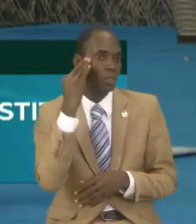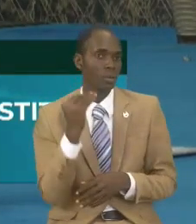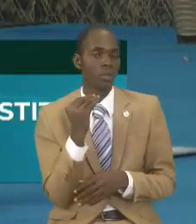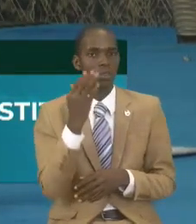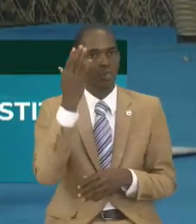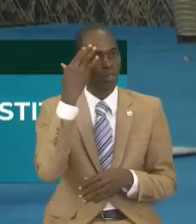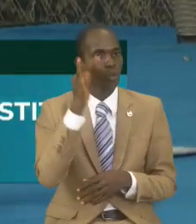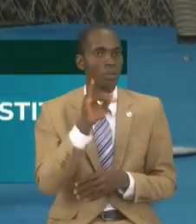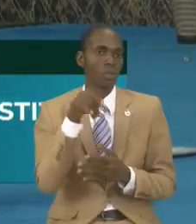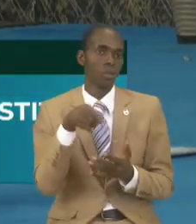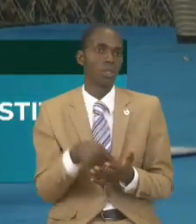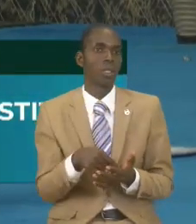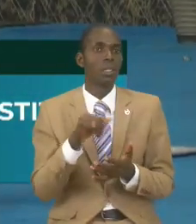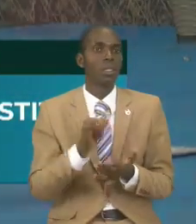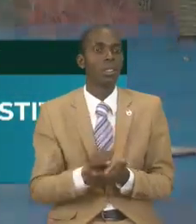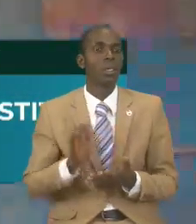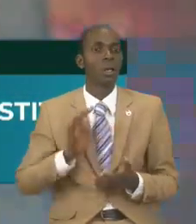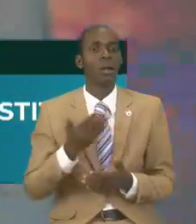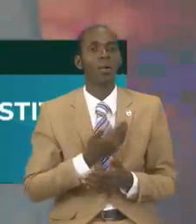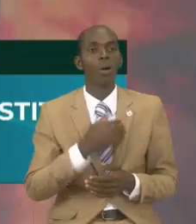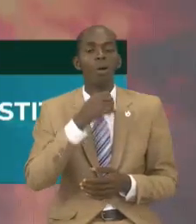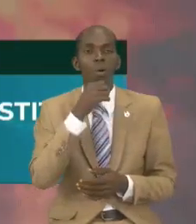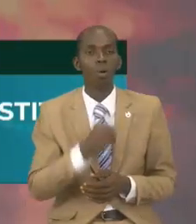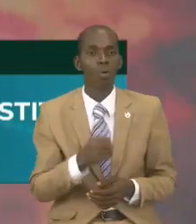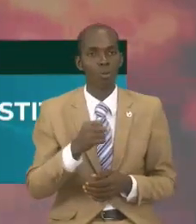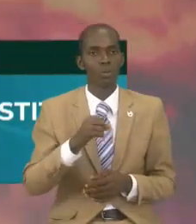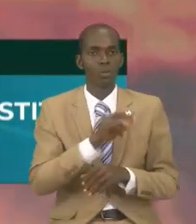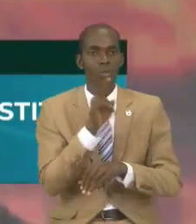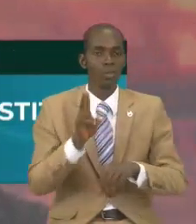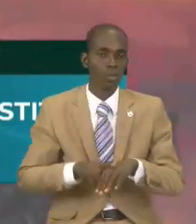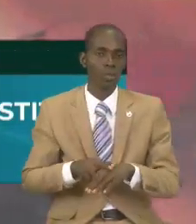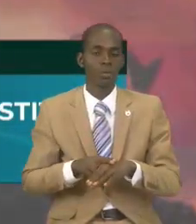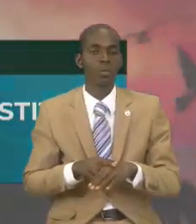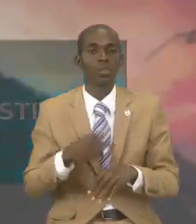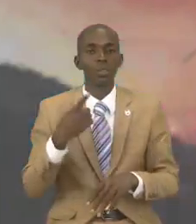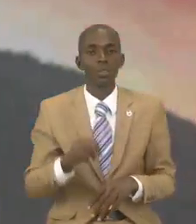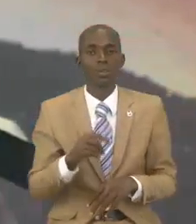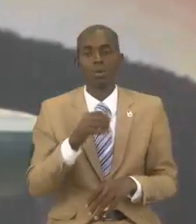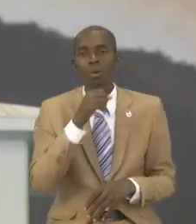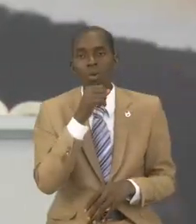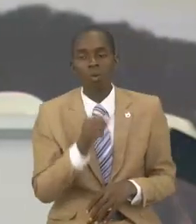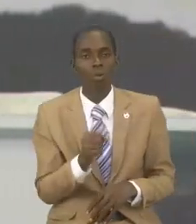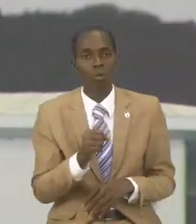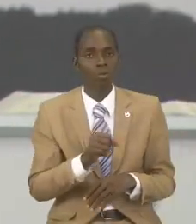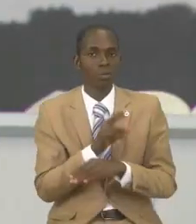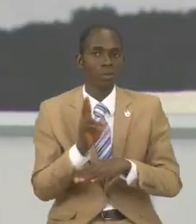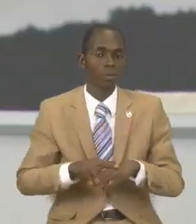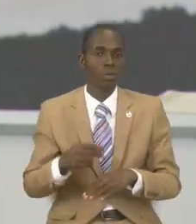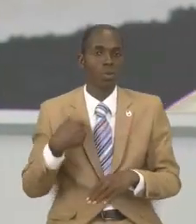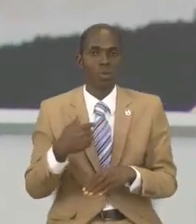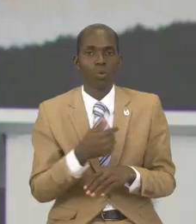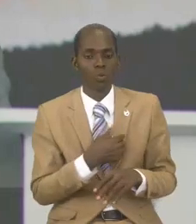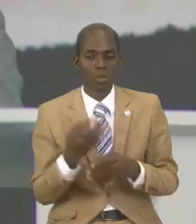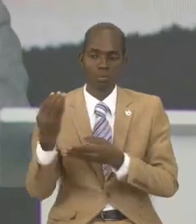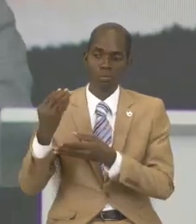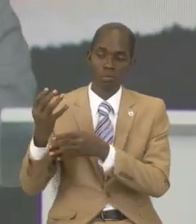knowing this, that our old man, the old man we inherited from Adam